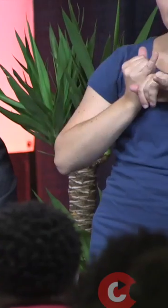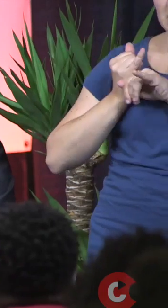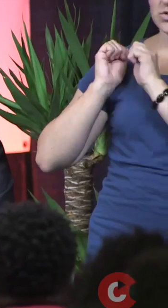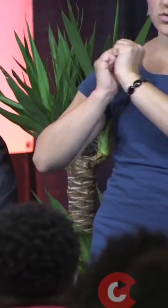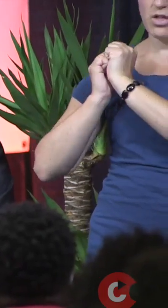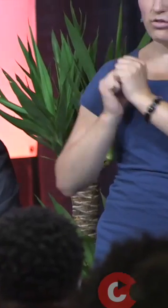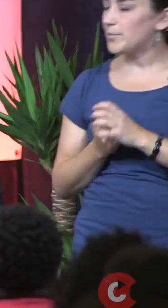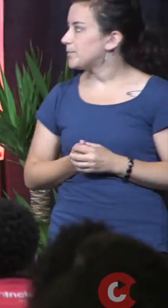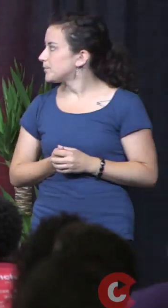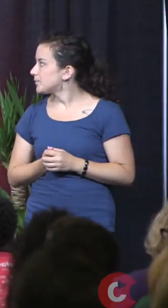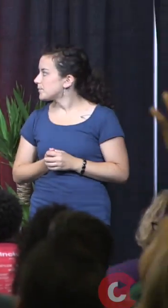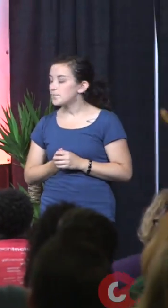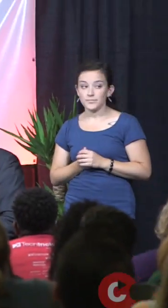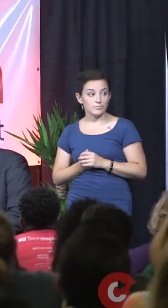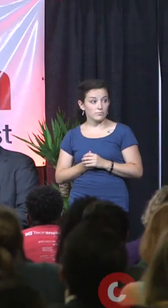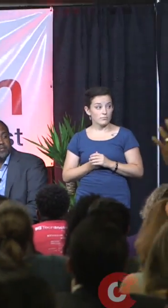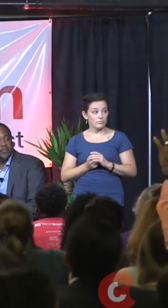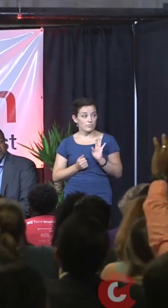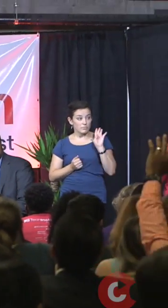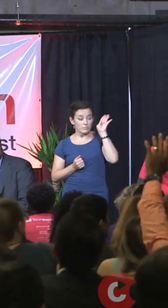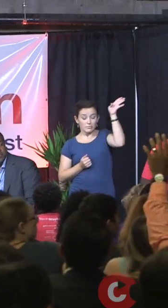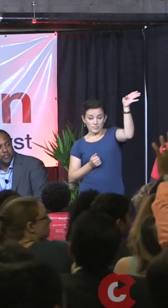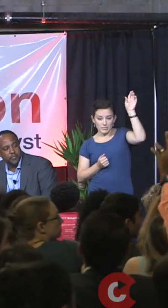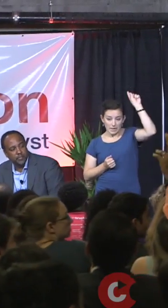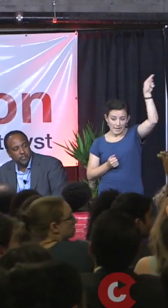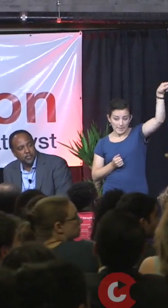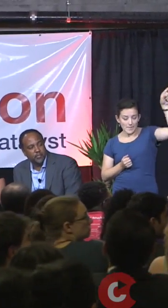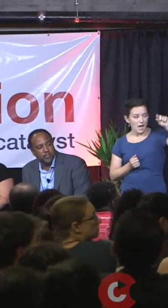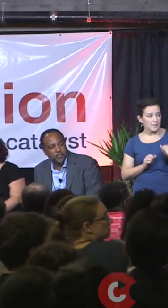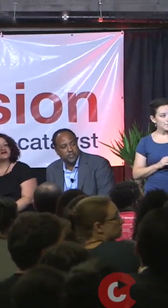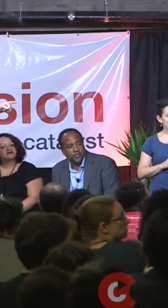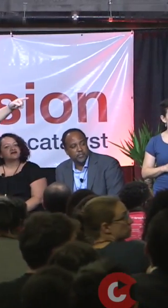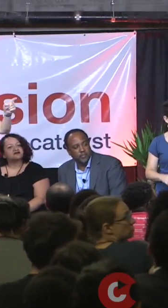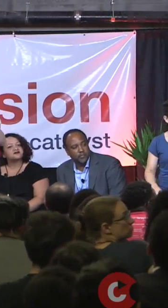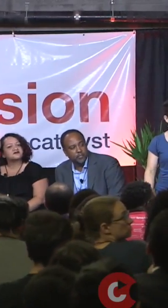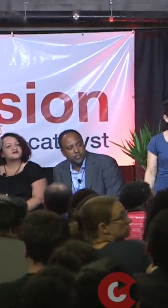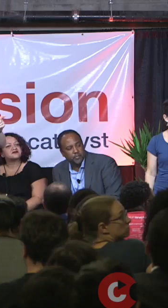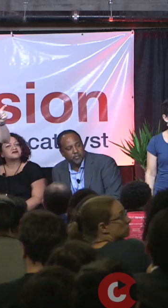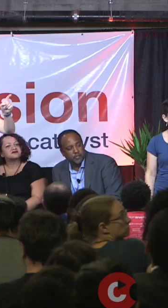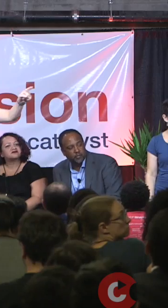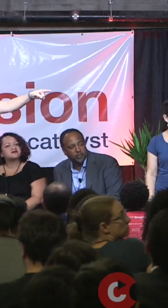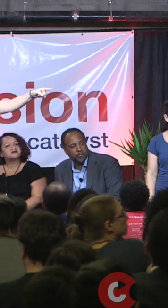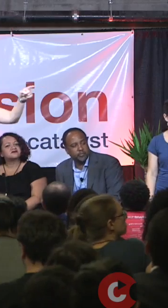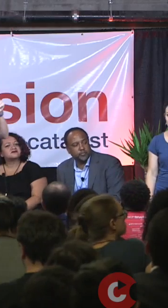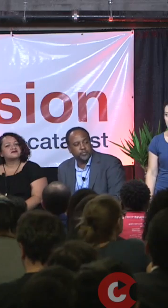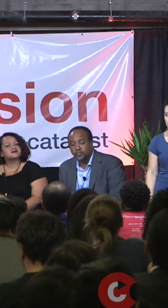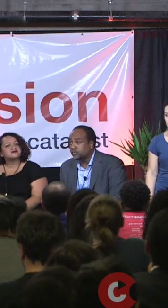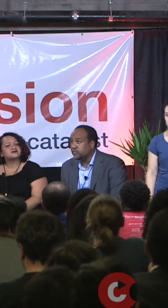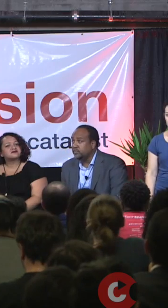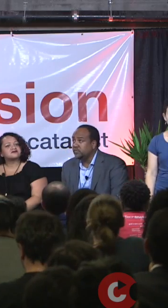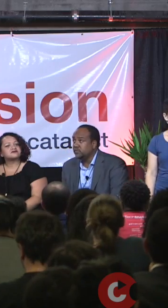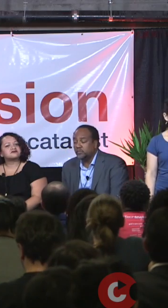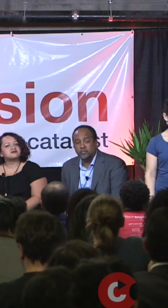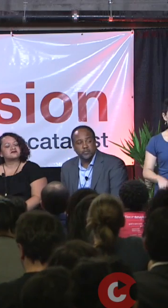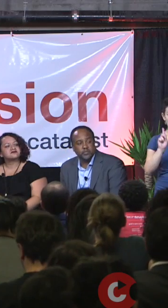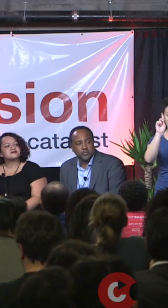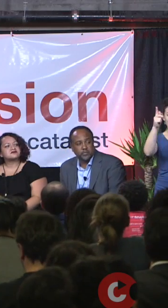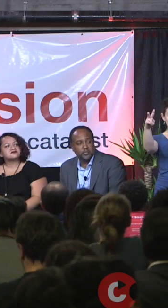Okay. Let's come to the suit in the back. Sorry. Yeah? Oh, sorry. Right over here. We'll come here and then there.